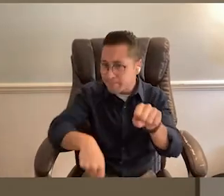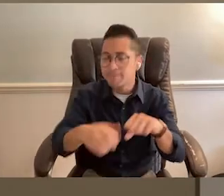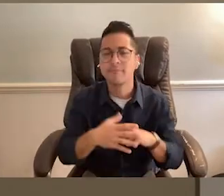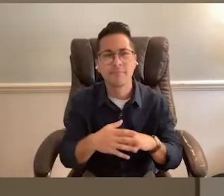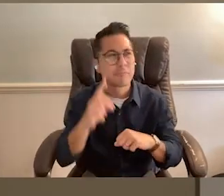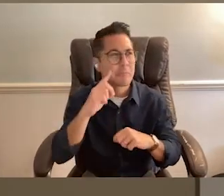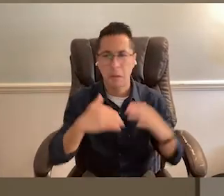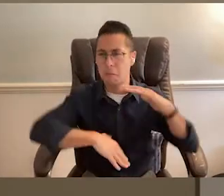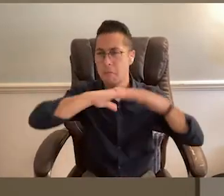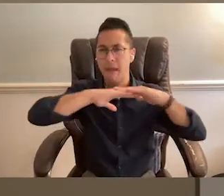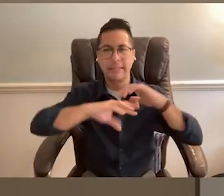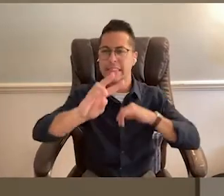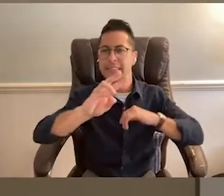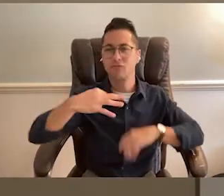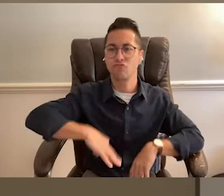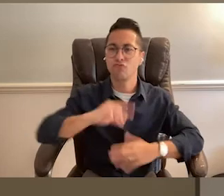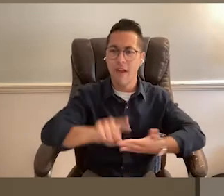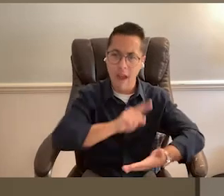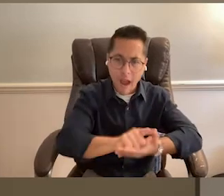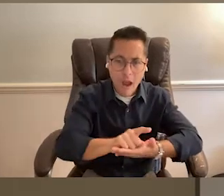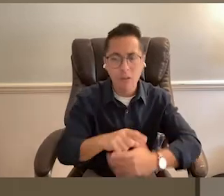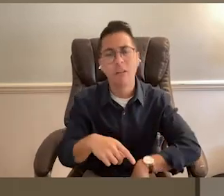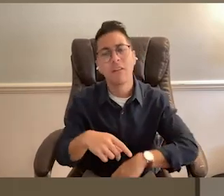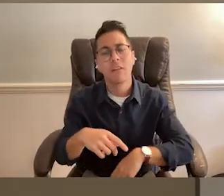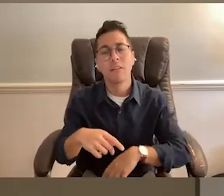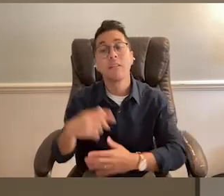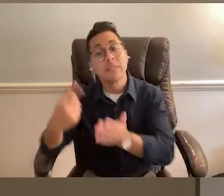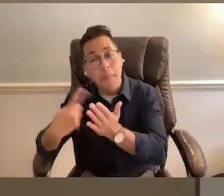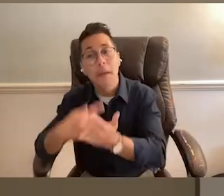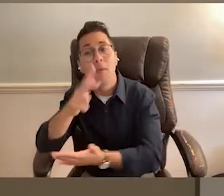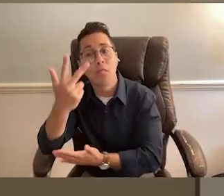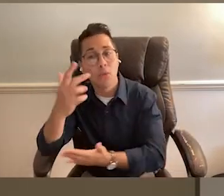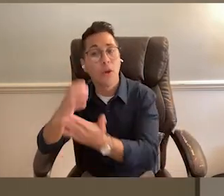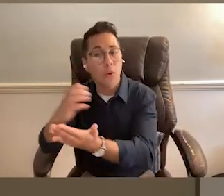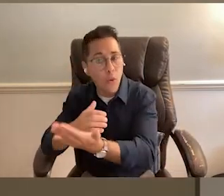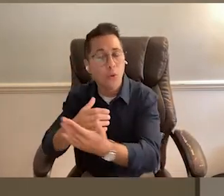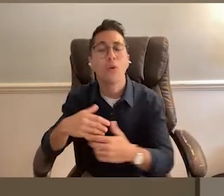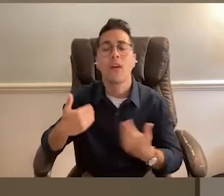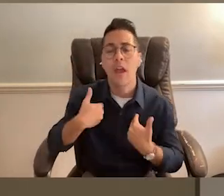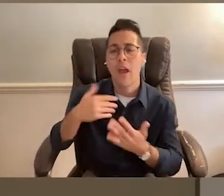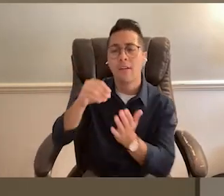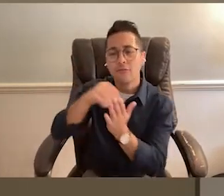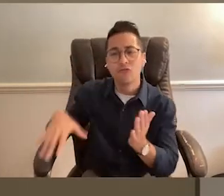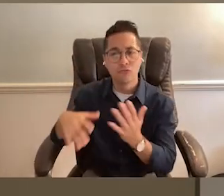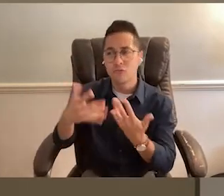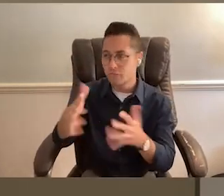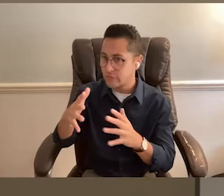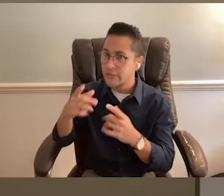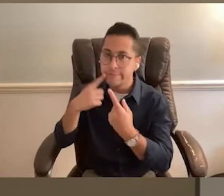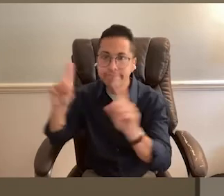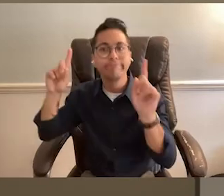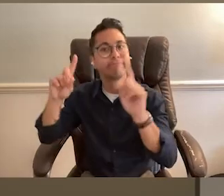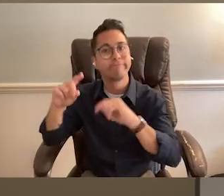doing. So it's not just, I'm here, I'm on a college campus, they feel a part of the campus community, which is another thing that's been really important to me.